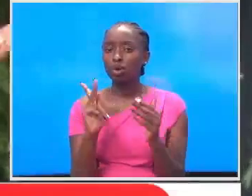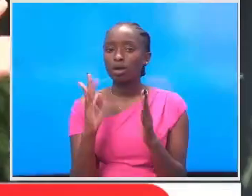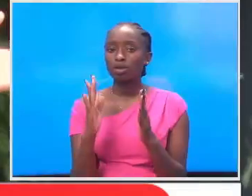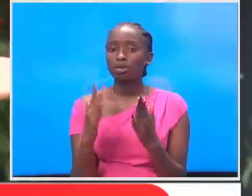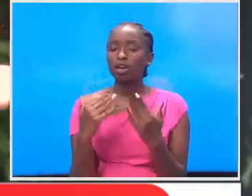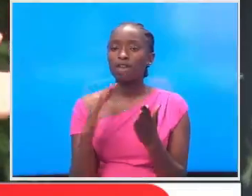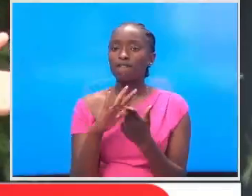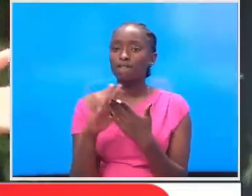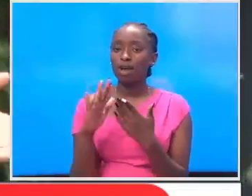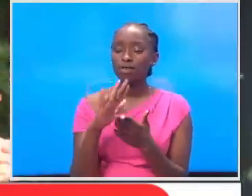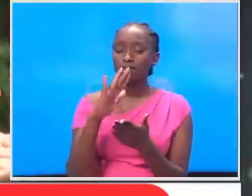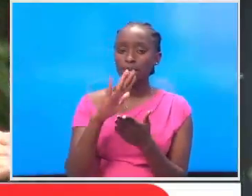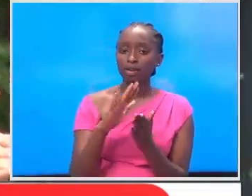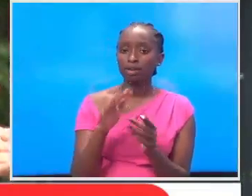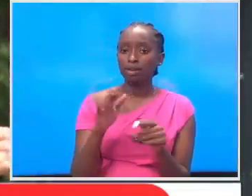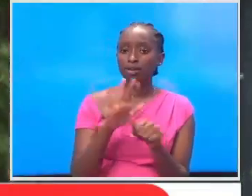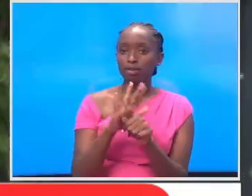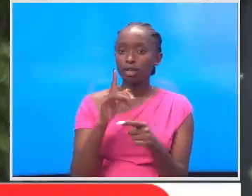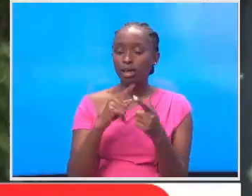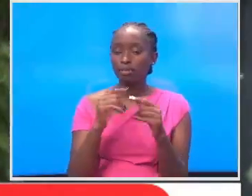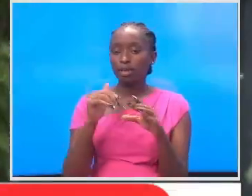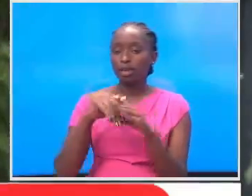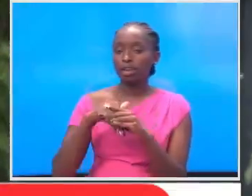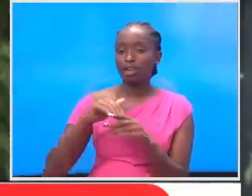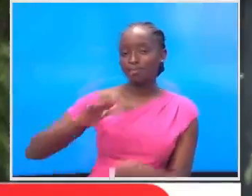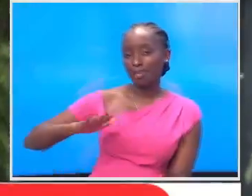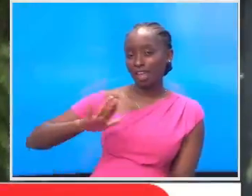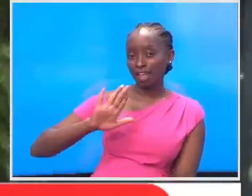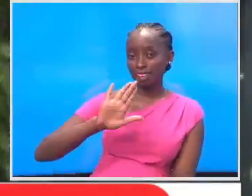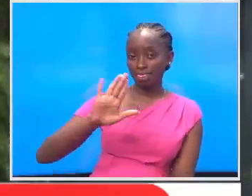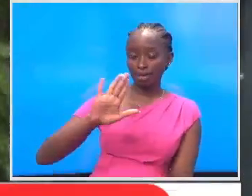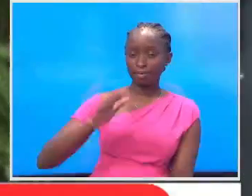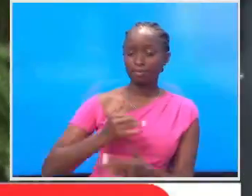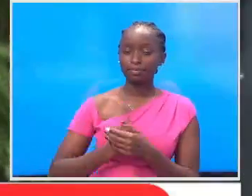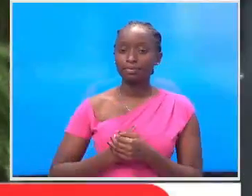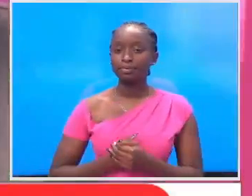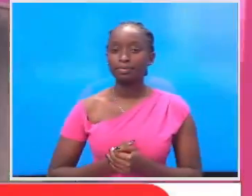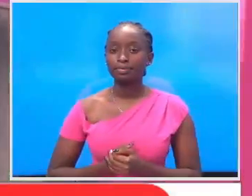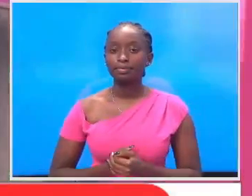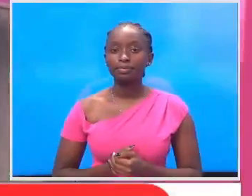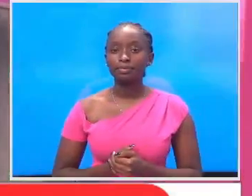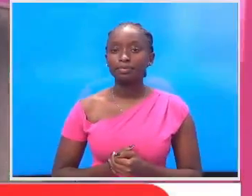depleting, especially when it comes to their wallets? Hibak Said for TV 47.